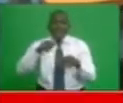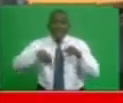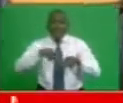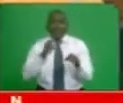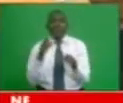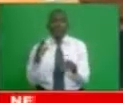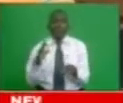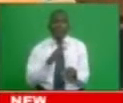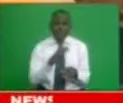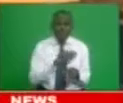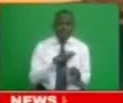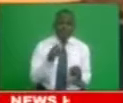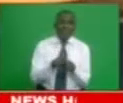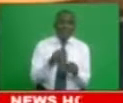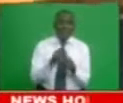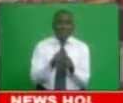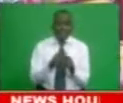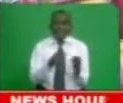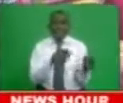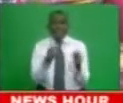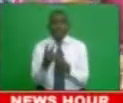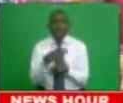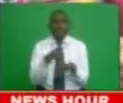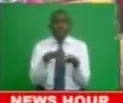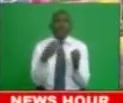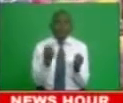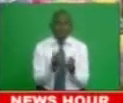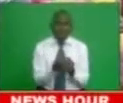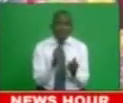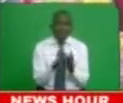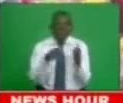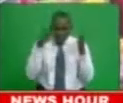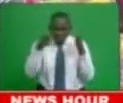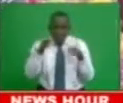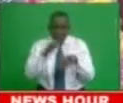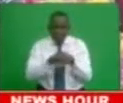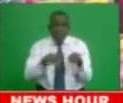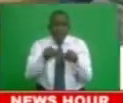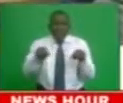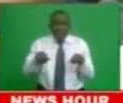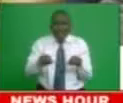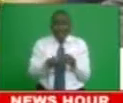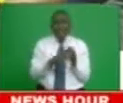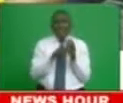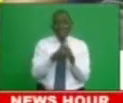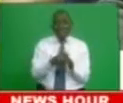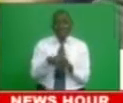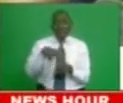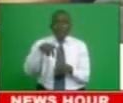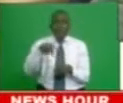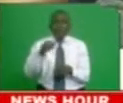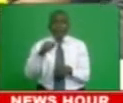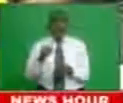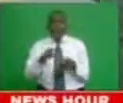Committee, IPC, is funding the two-day workshop, which is focused on areas such as the Paralympic